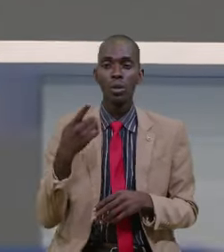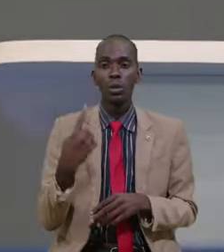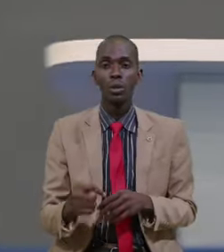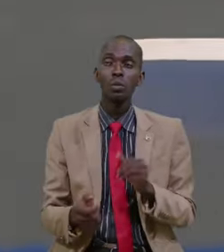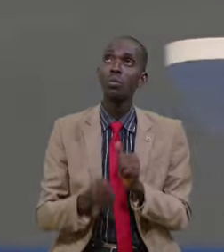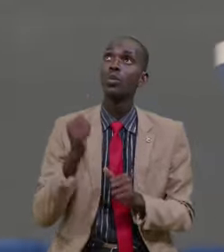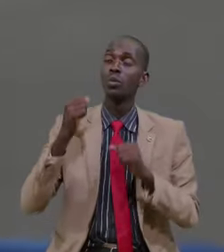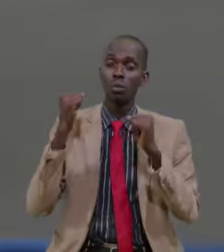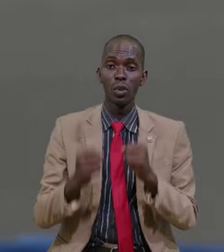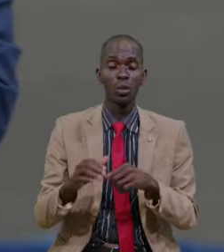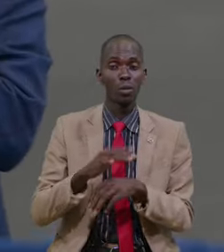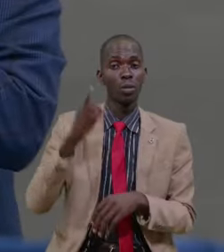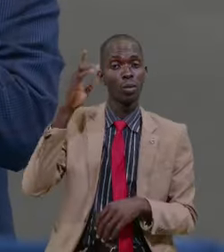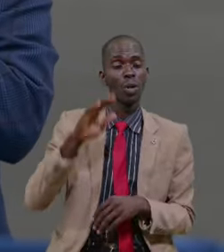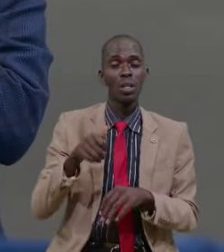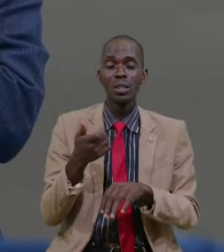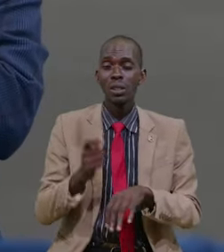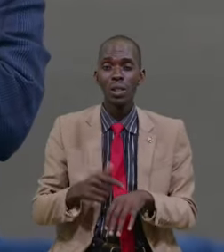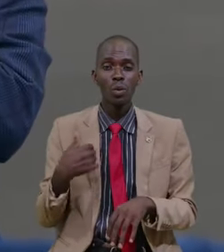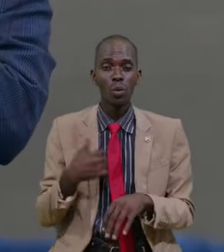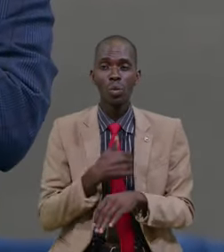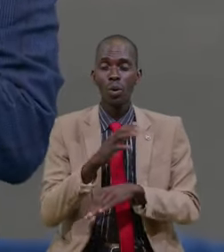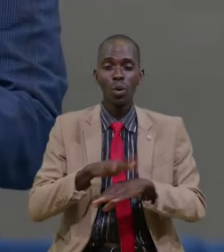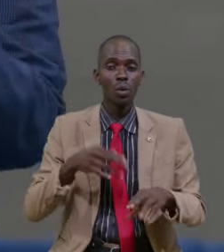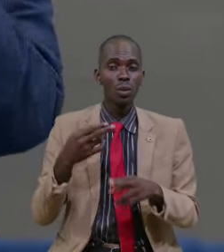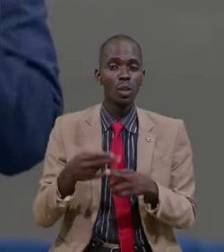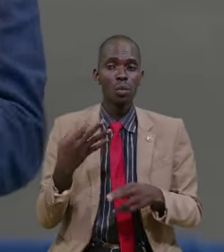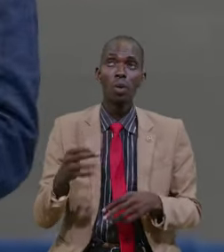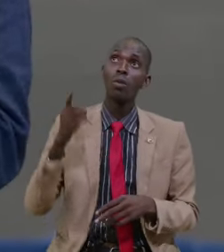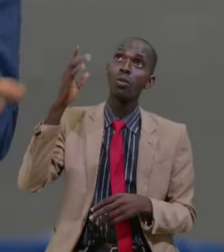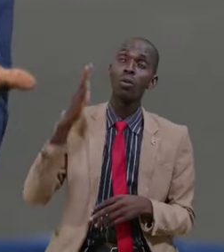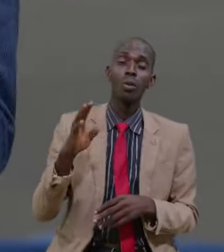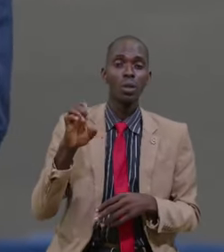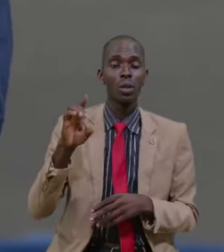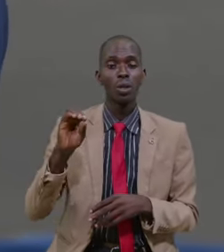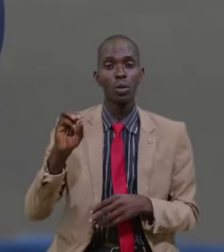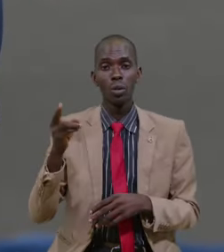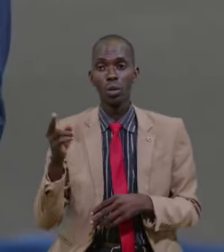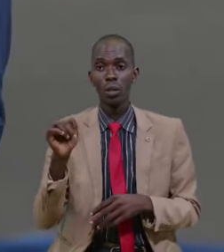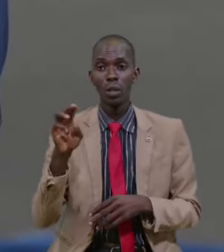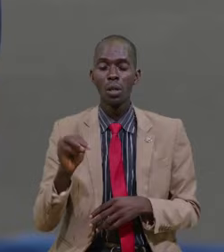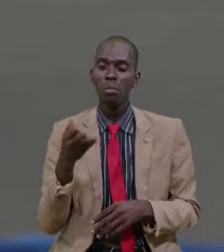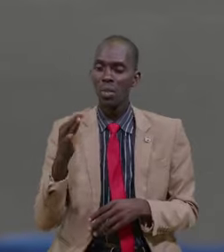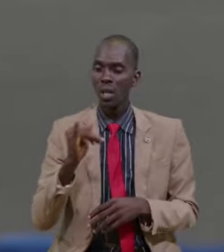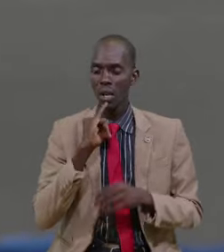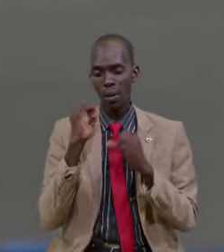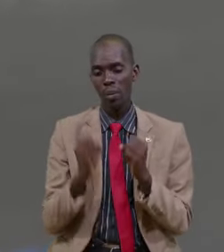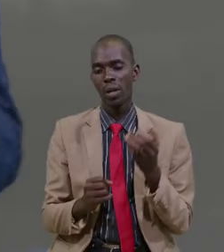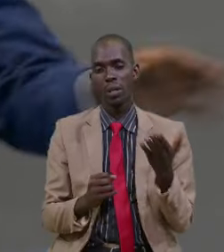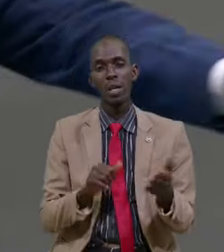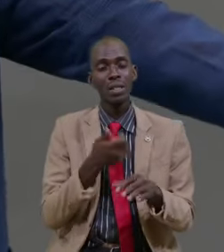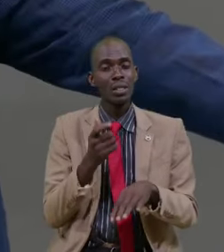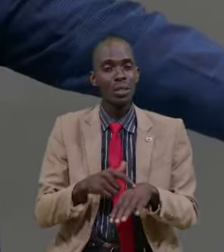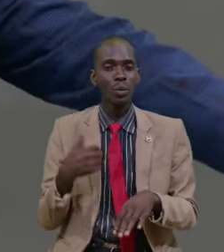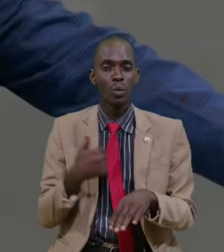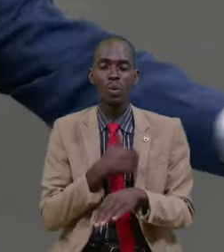there. Anytime we mention the name of God Elohim, there is power there. Anytime we mention the name